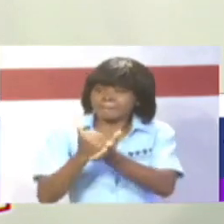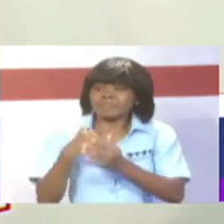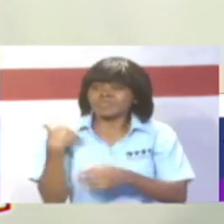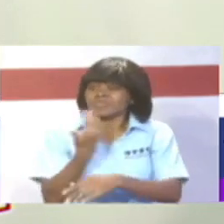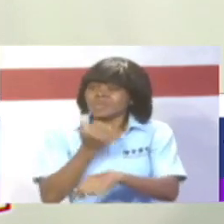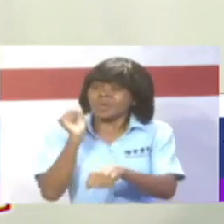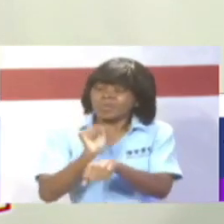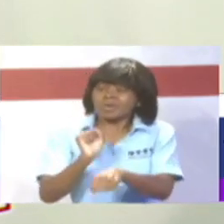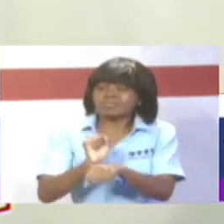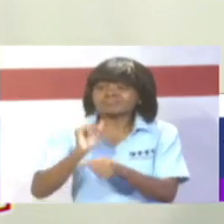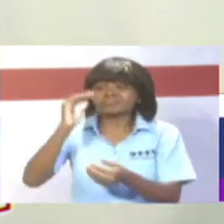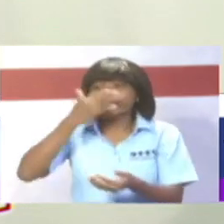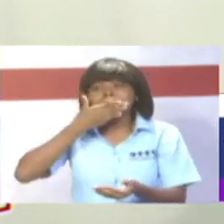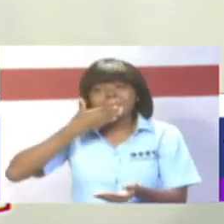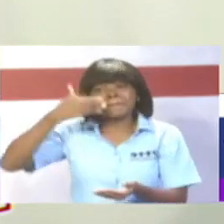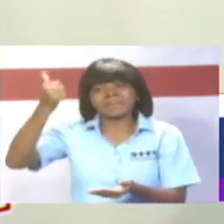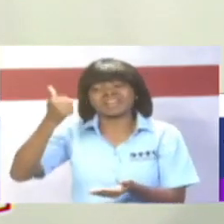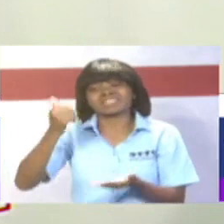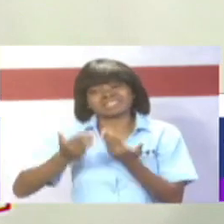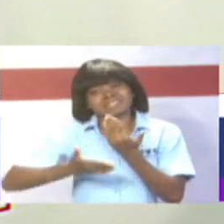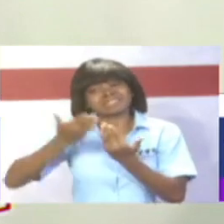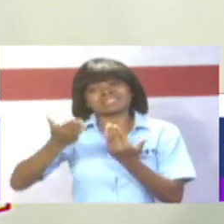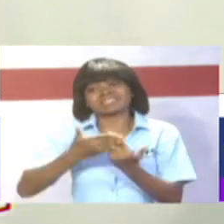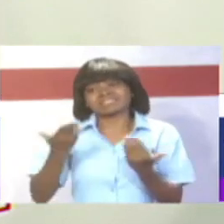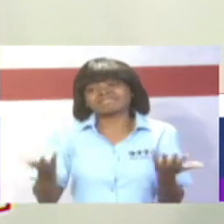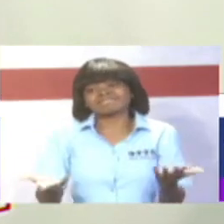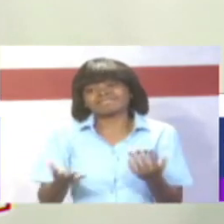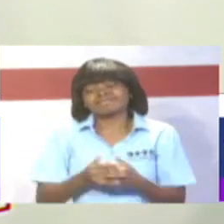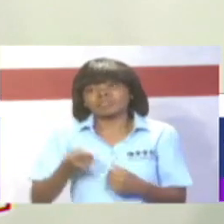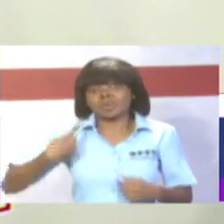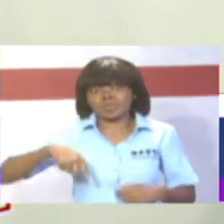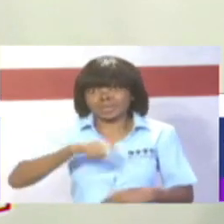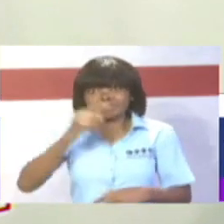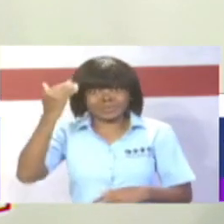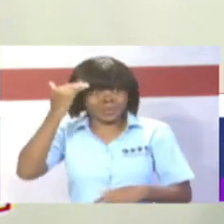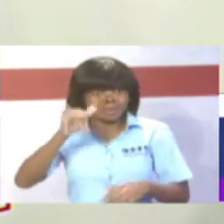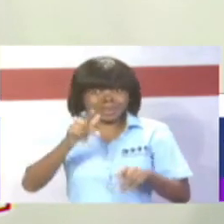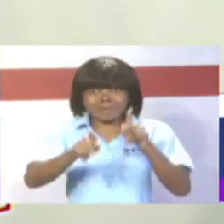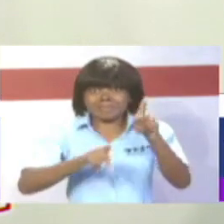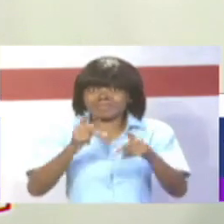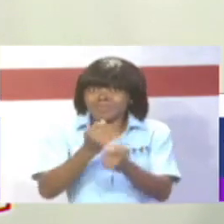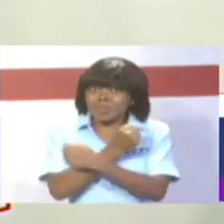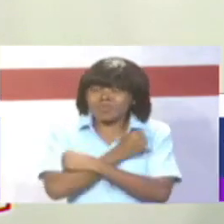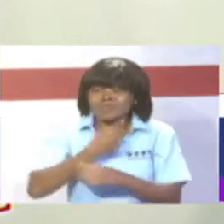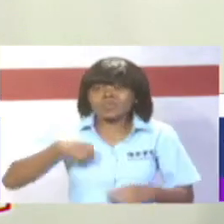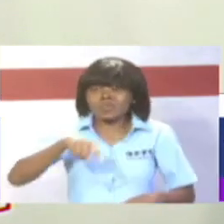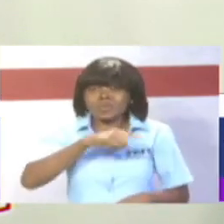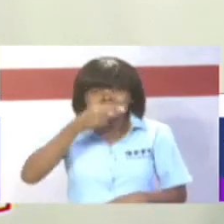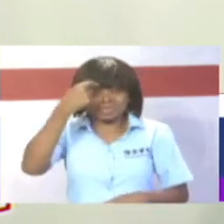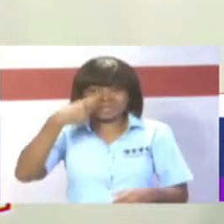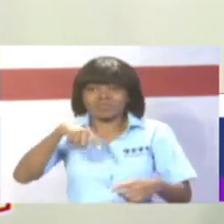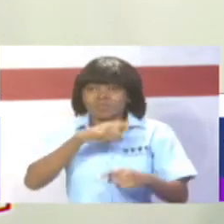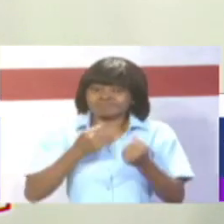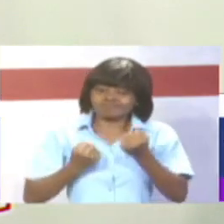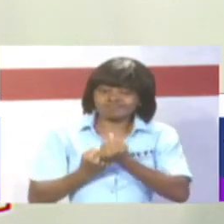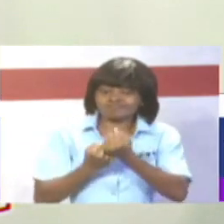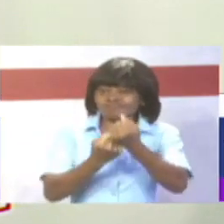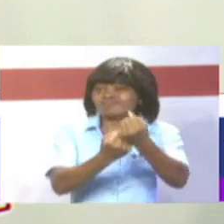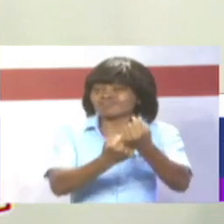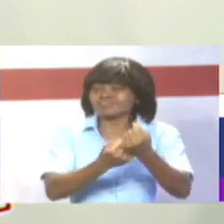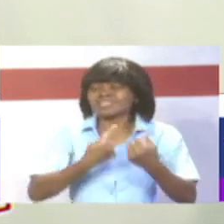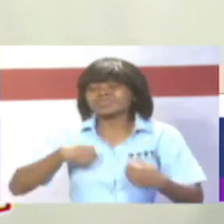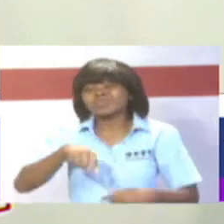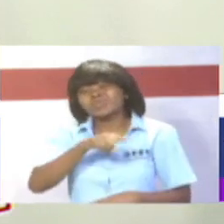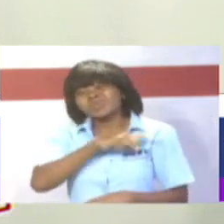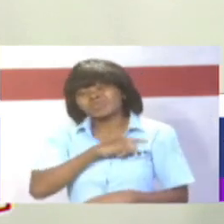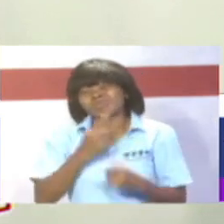there. We know that we are appreciated, but we would like to get some more, but it is what